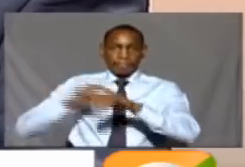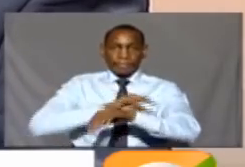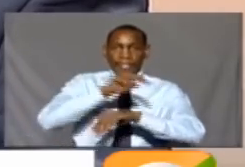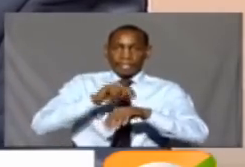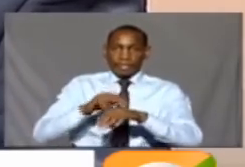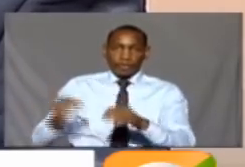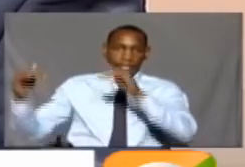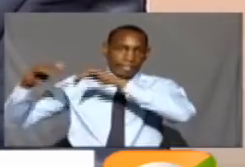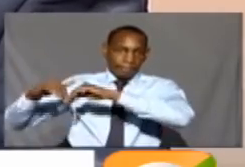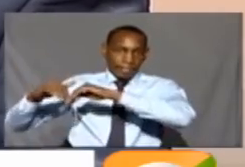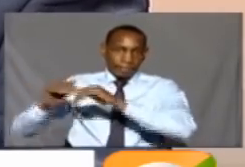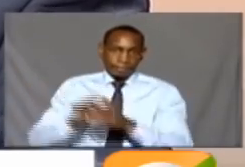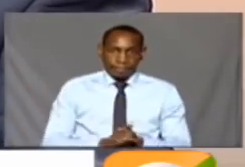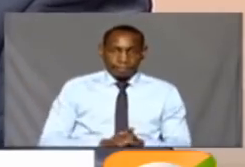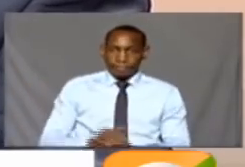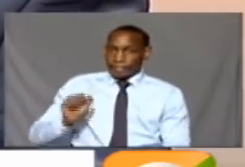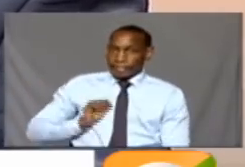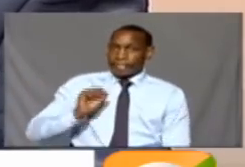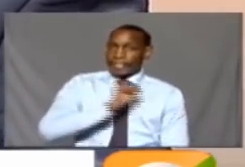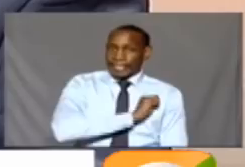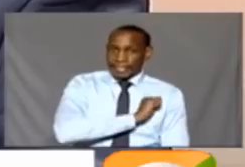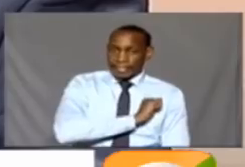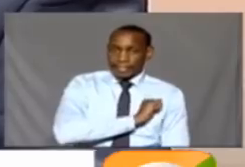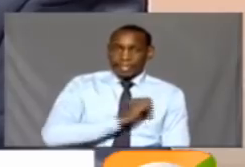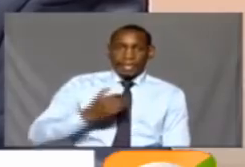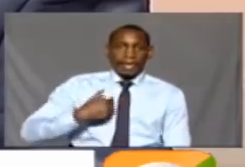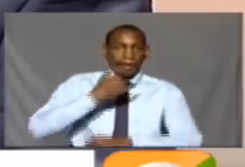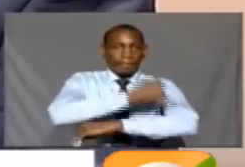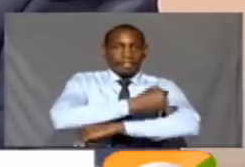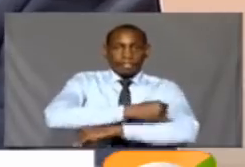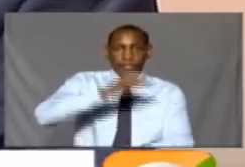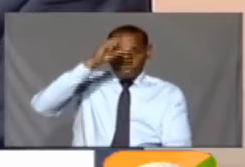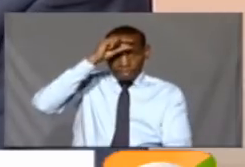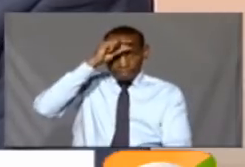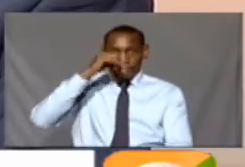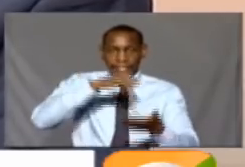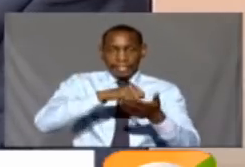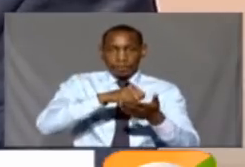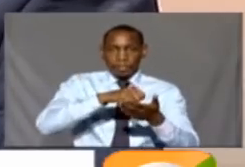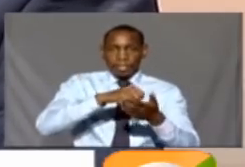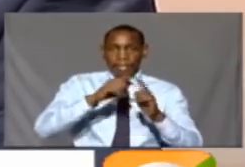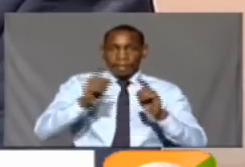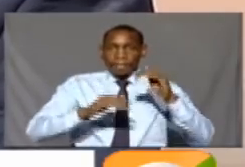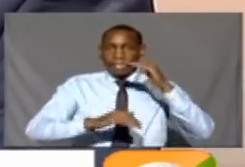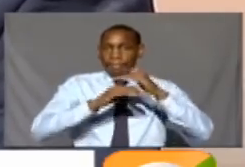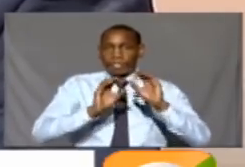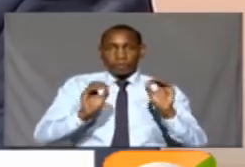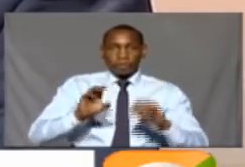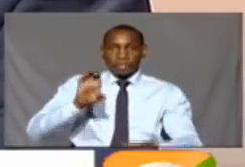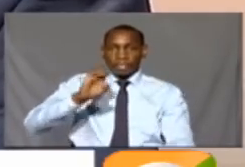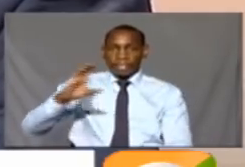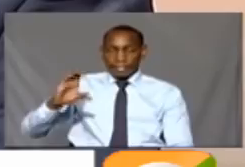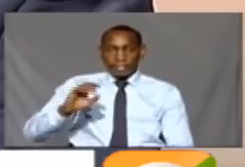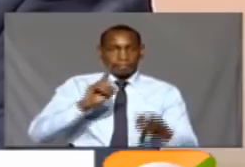assembly, senate. We have institutions of governance, including but not limited to EACC,